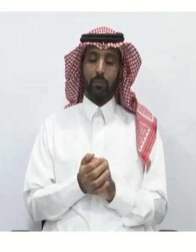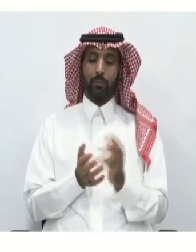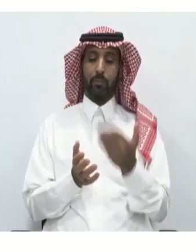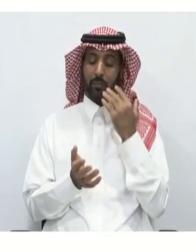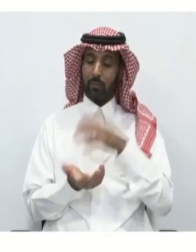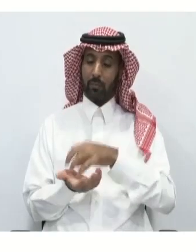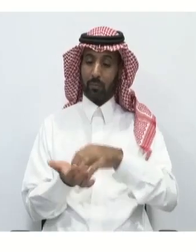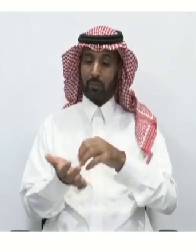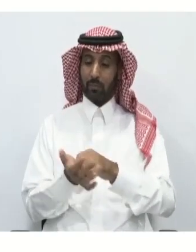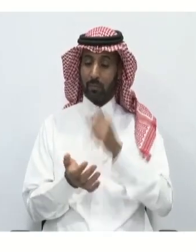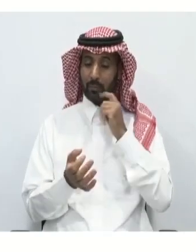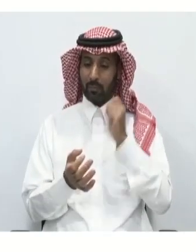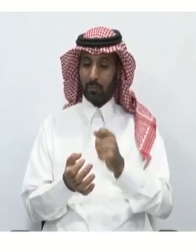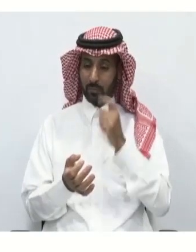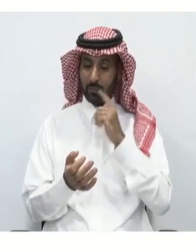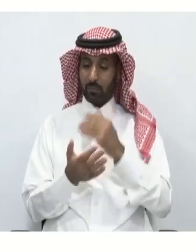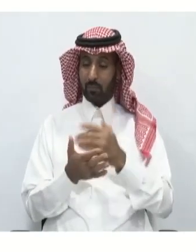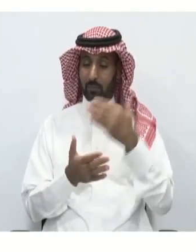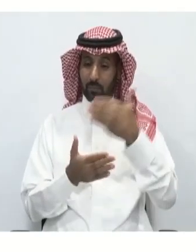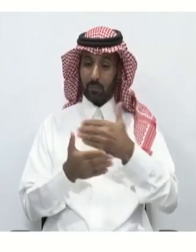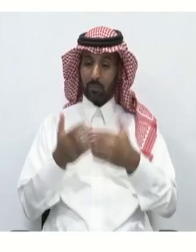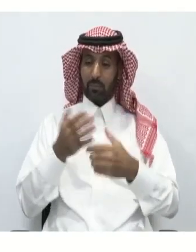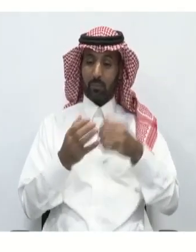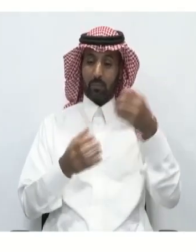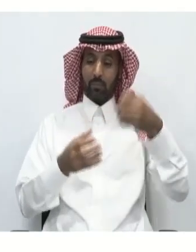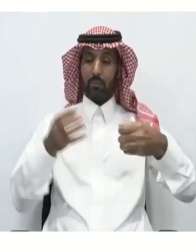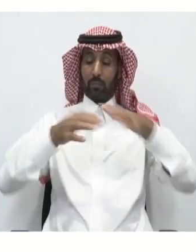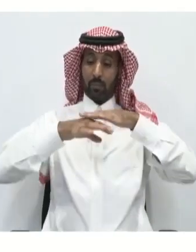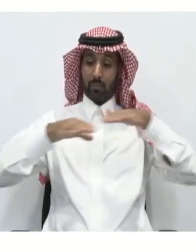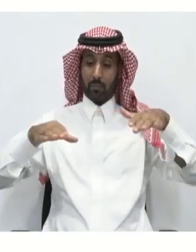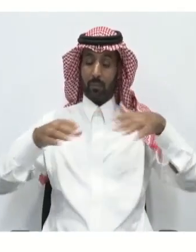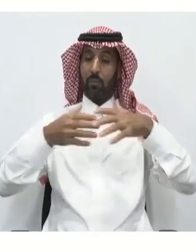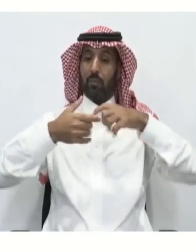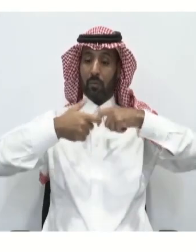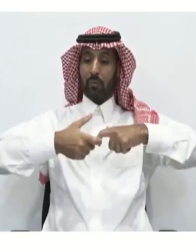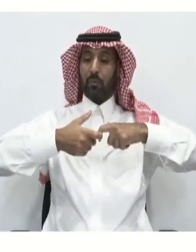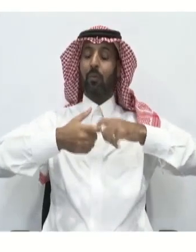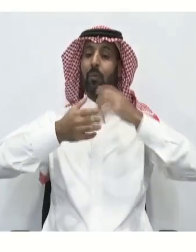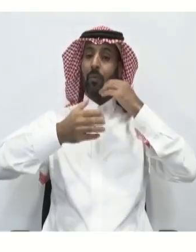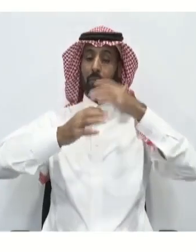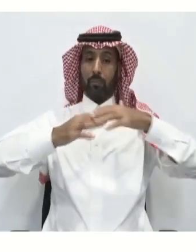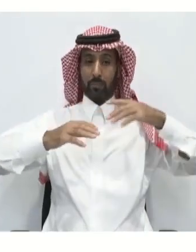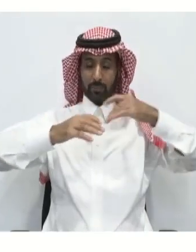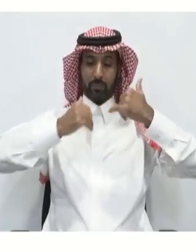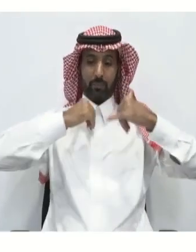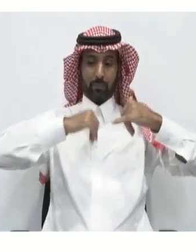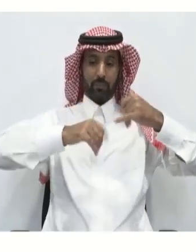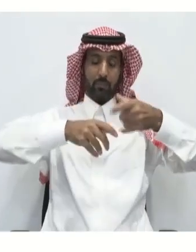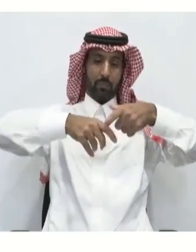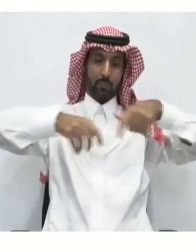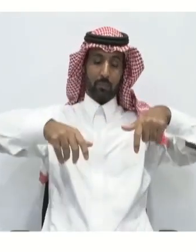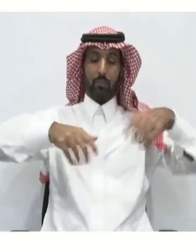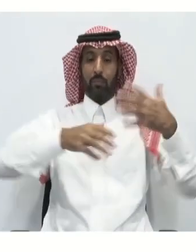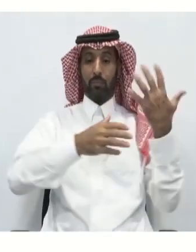Each of the 18 original tents was constructed on raised platforms that are connected by elevated walkways. Today there